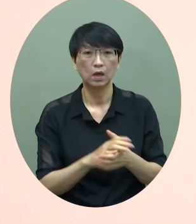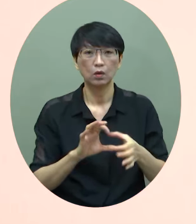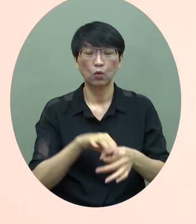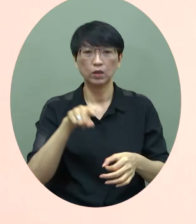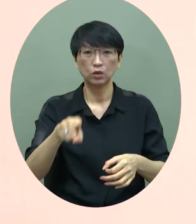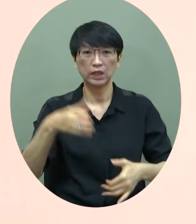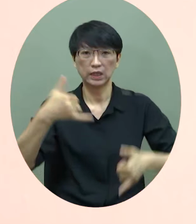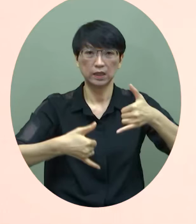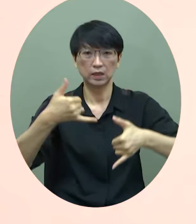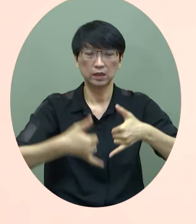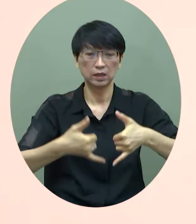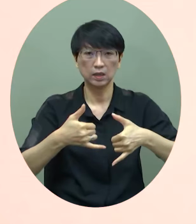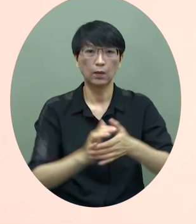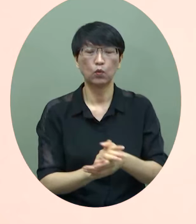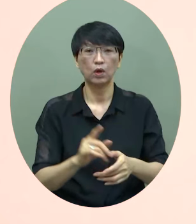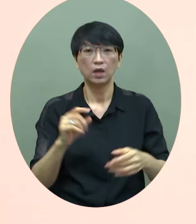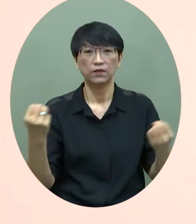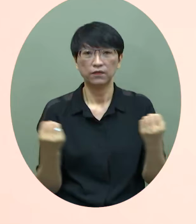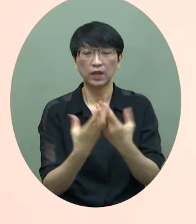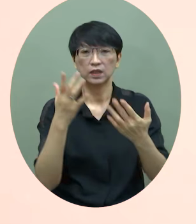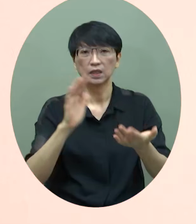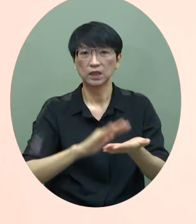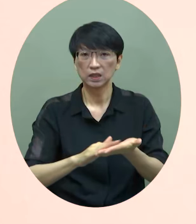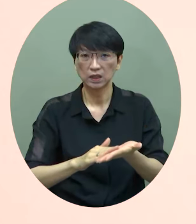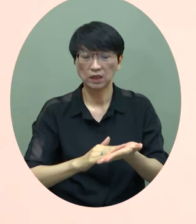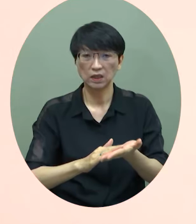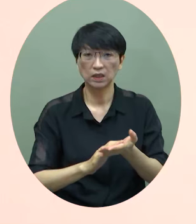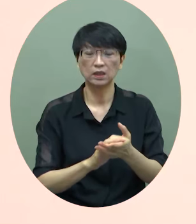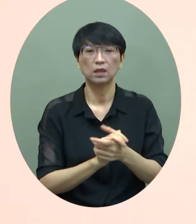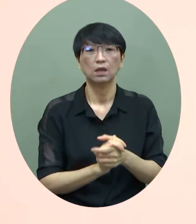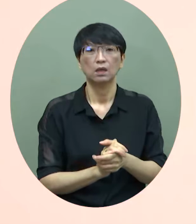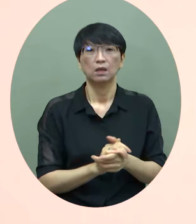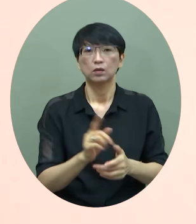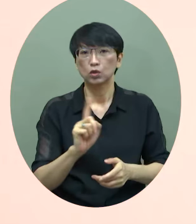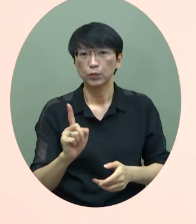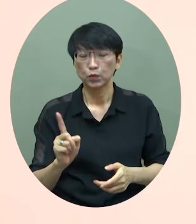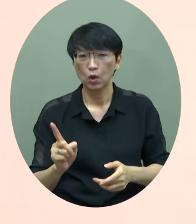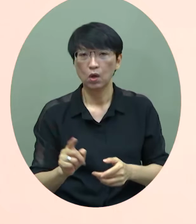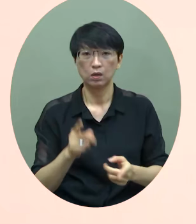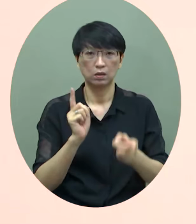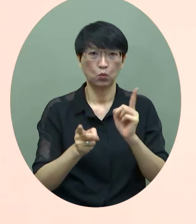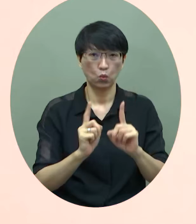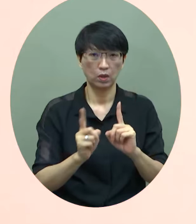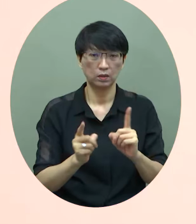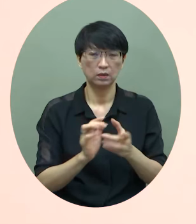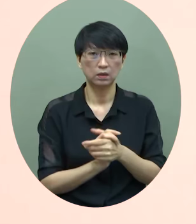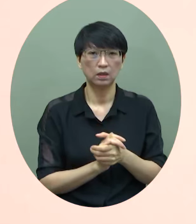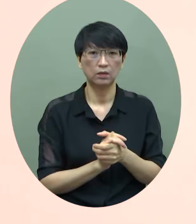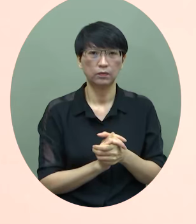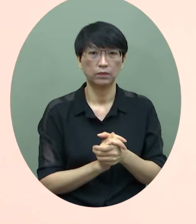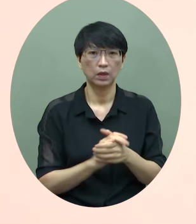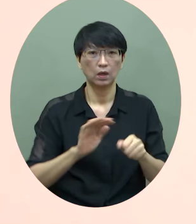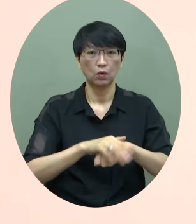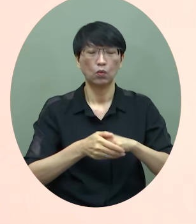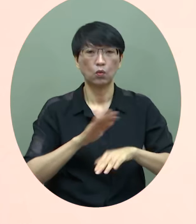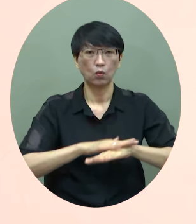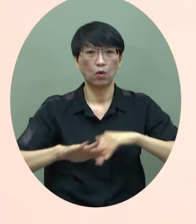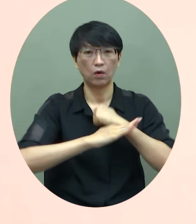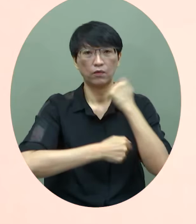they will fall into the offences expressly prohibited in the national security law that is